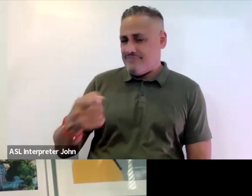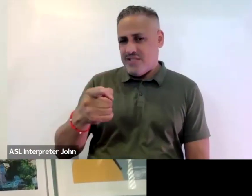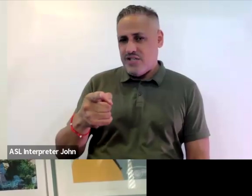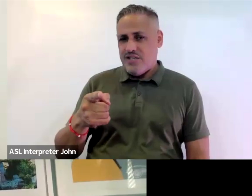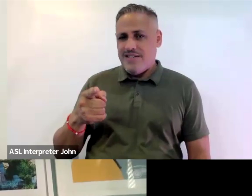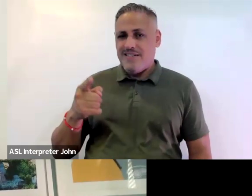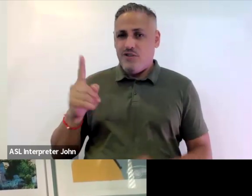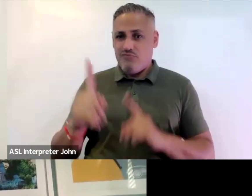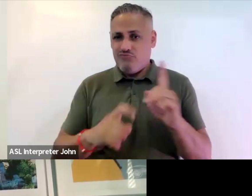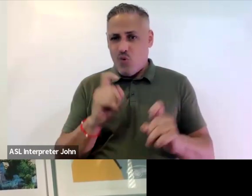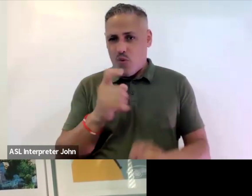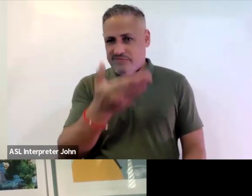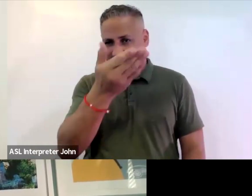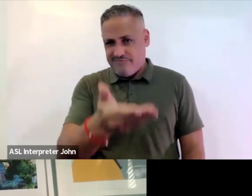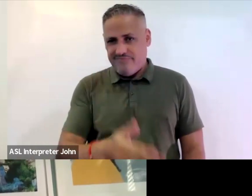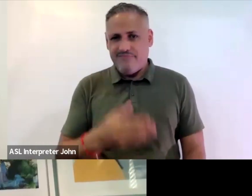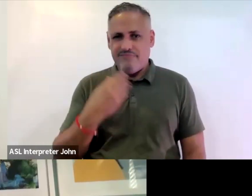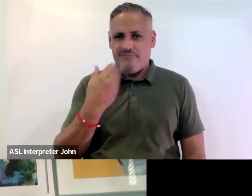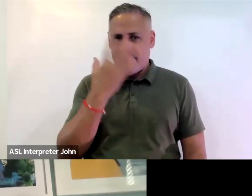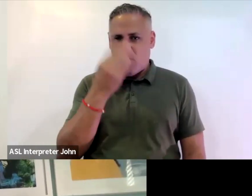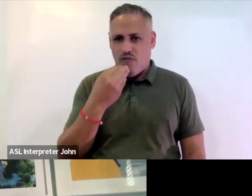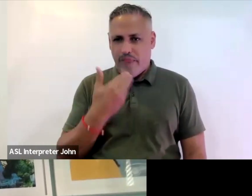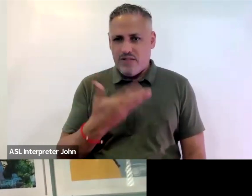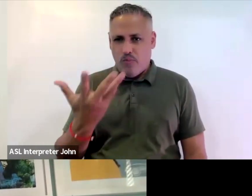the question fully and beautifully. Thank you so much.